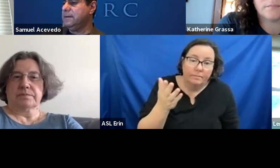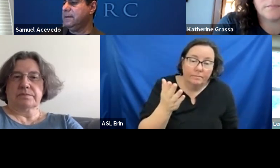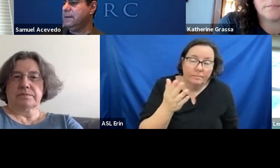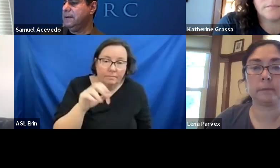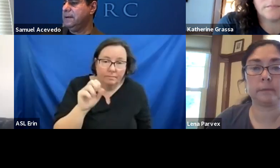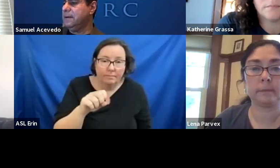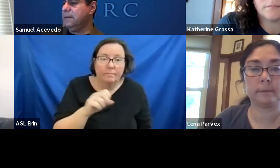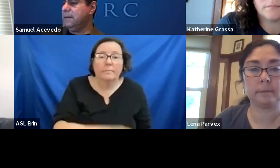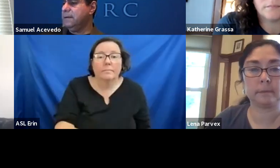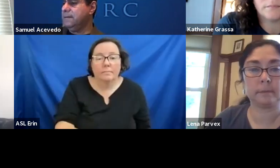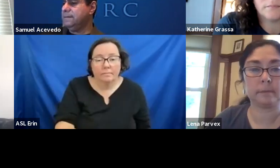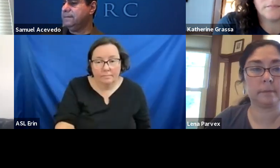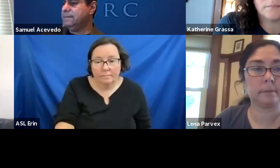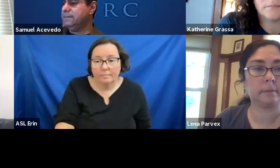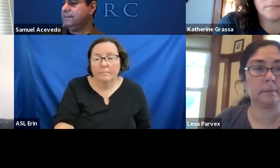Yeah.